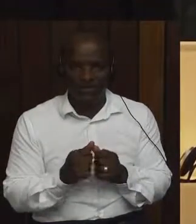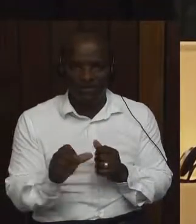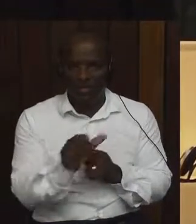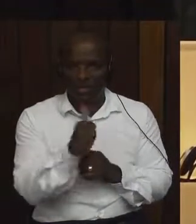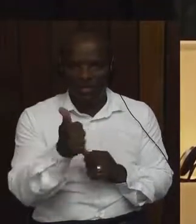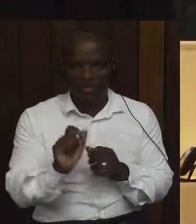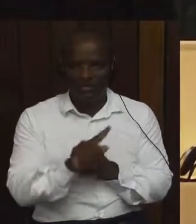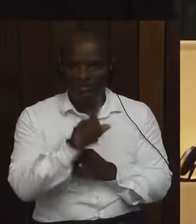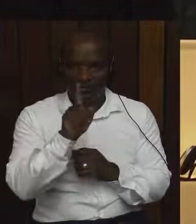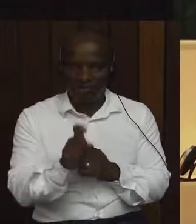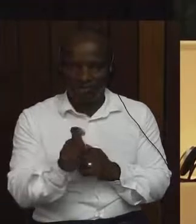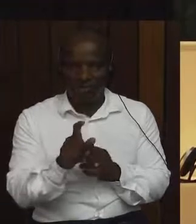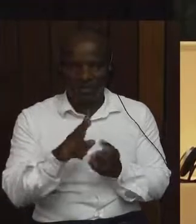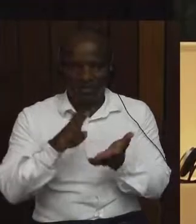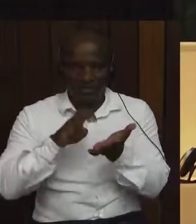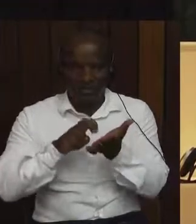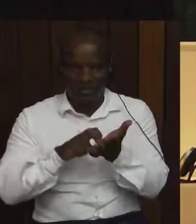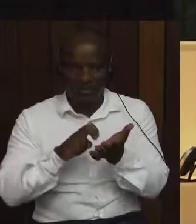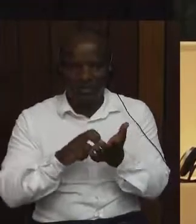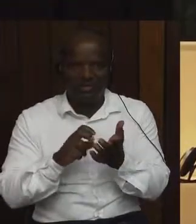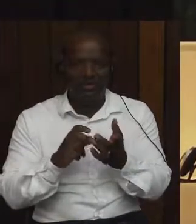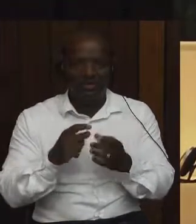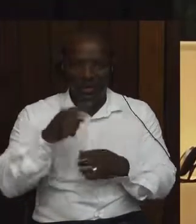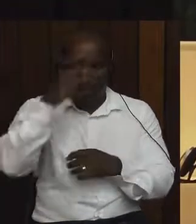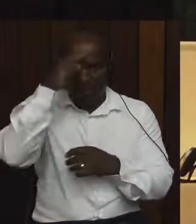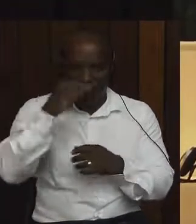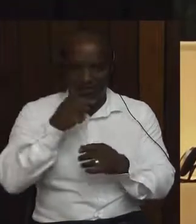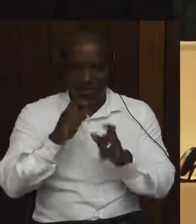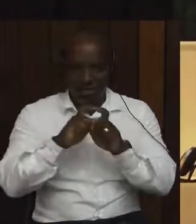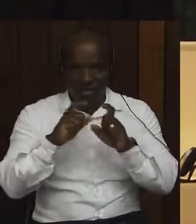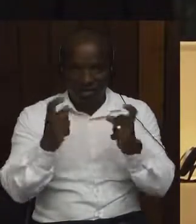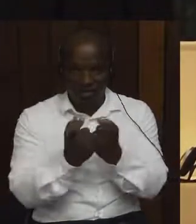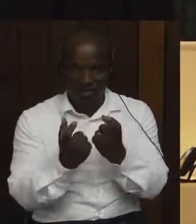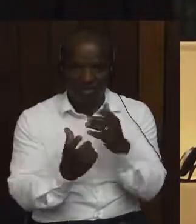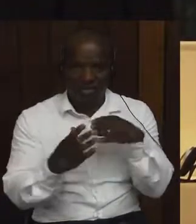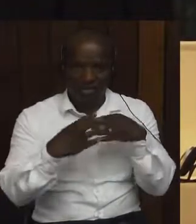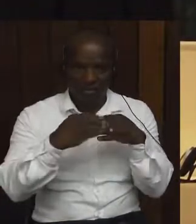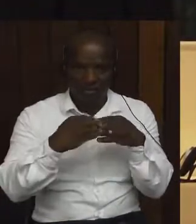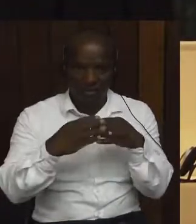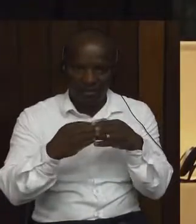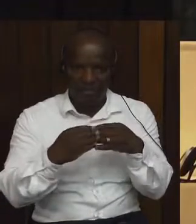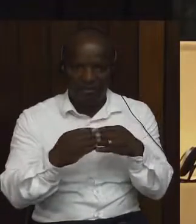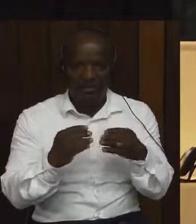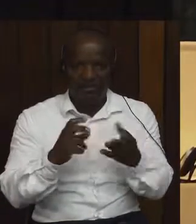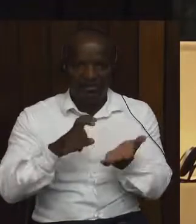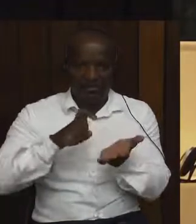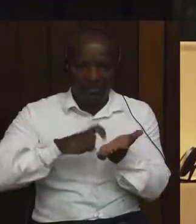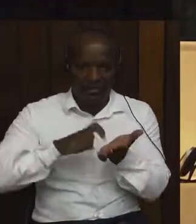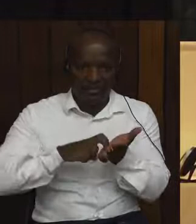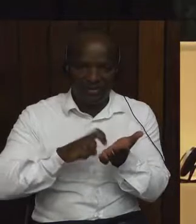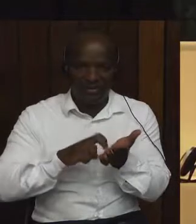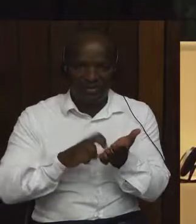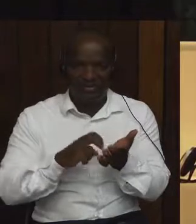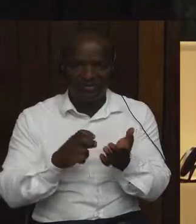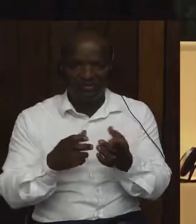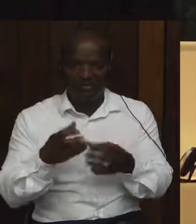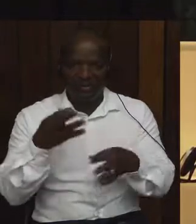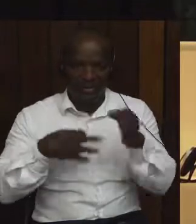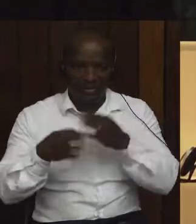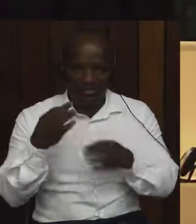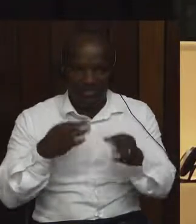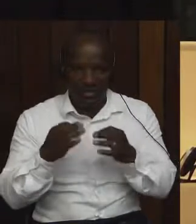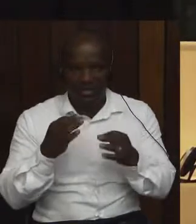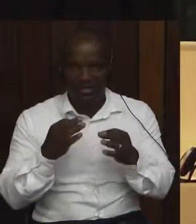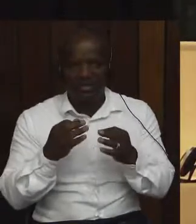has to do, Chairperson and the Portfolio Committee members, the other question has to do with just to explain the factors